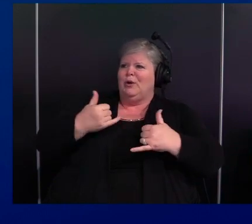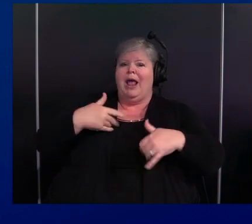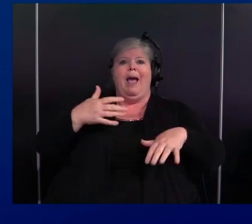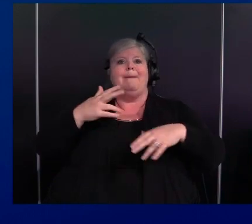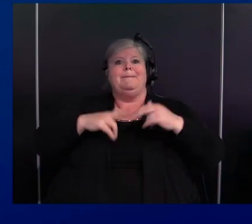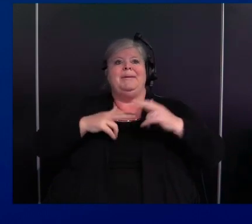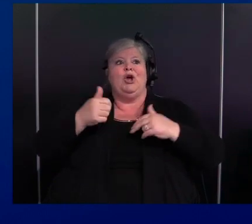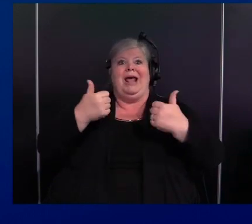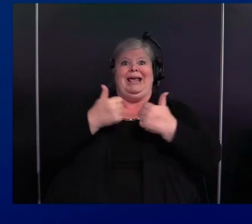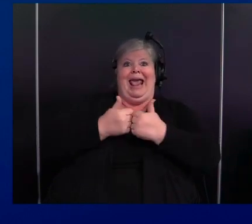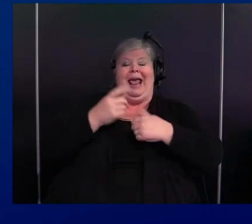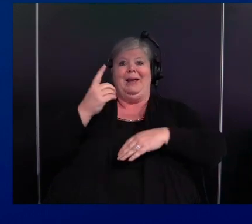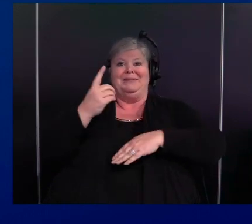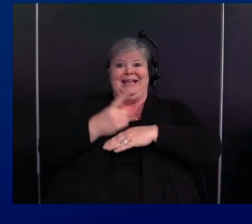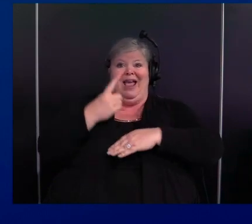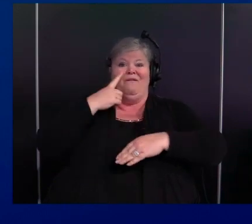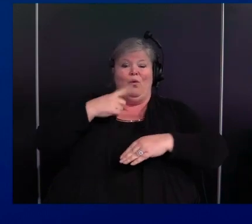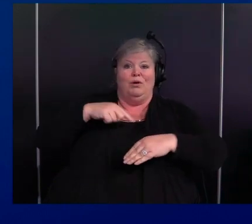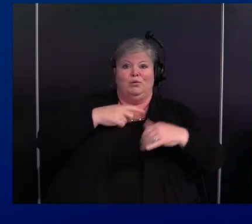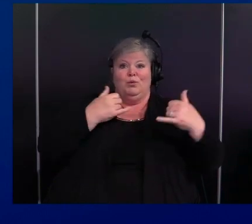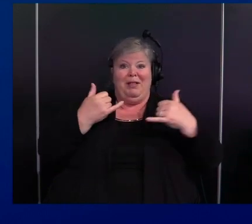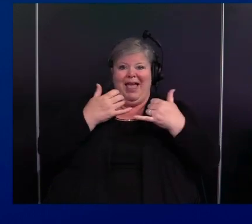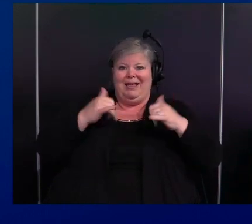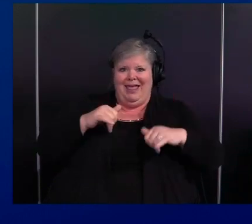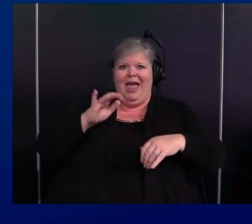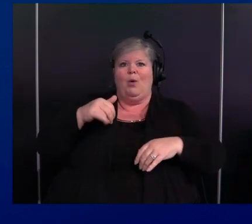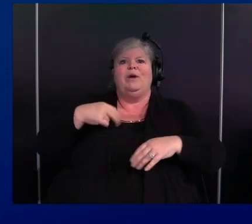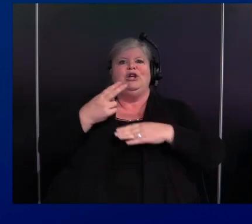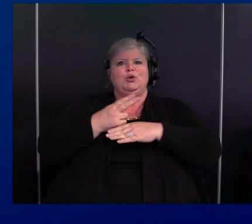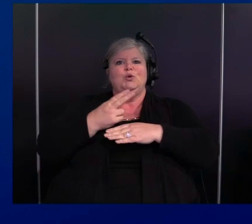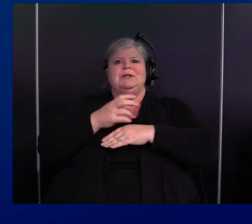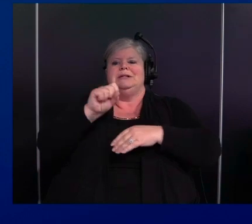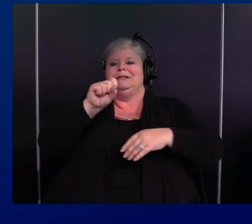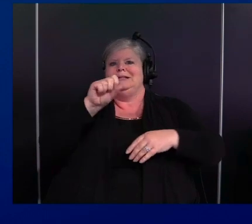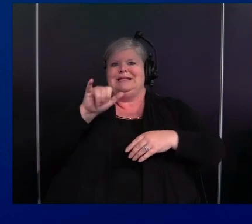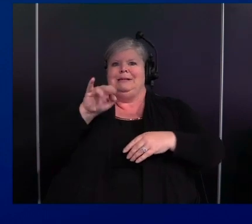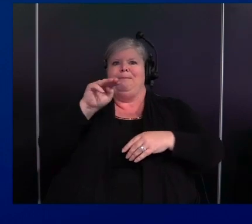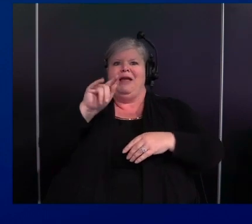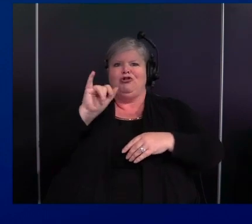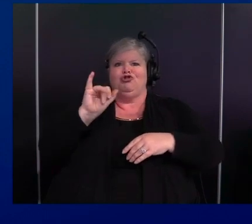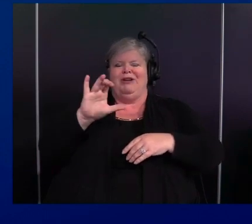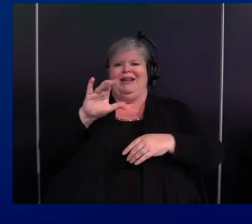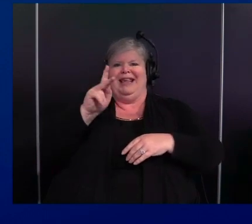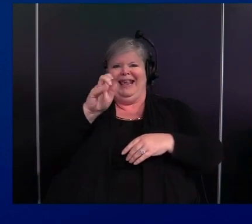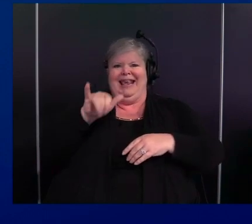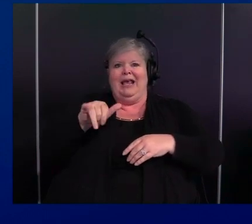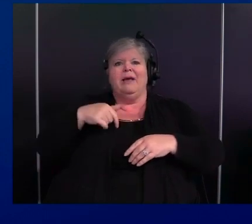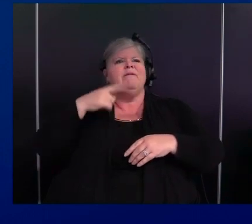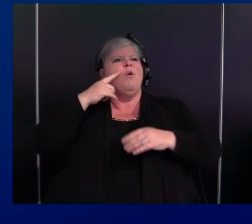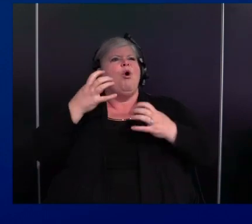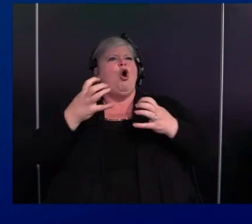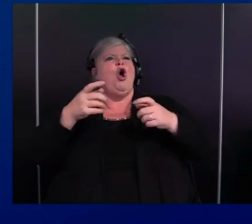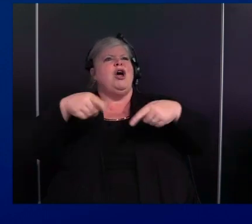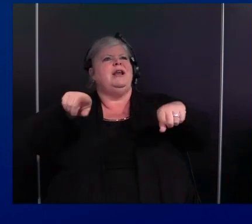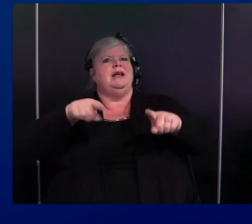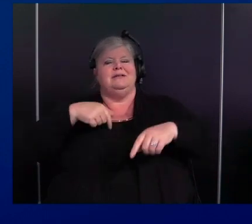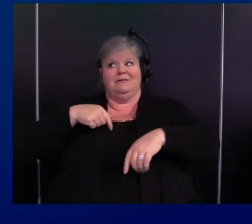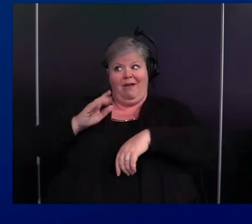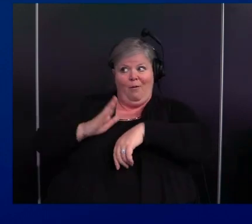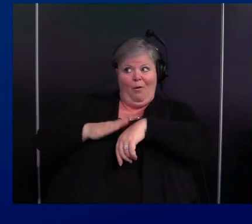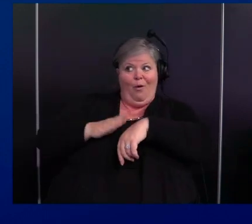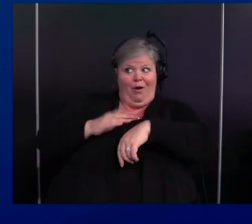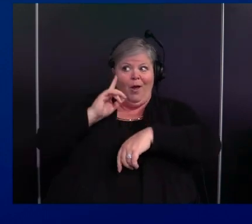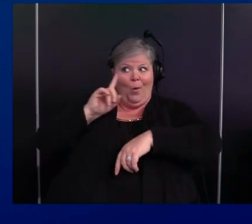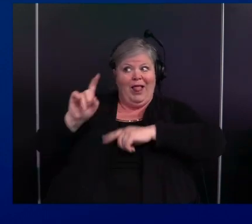us to play, and Good. And we used a symmetric key. Ken, for our audience, I even warned you I might ask you some